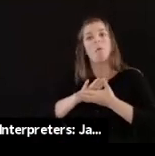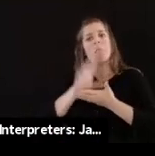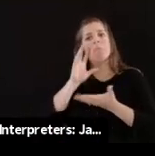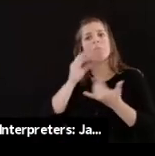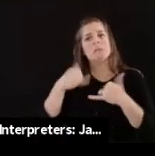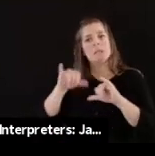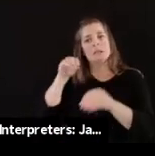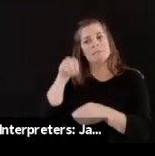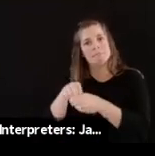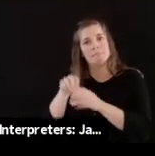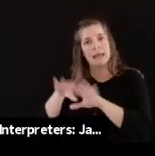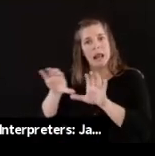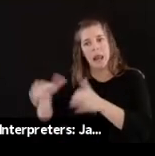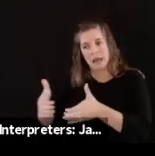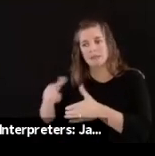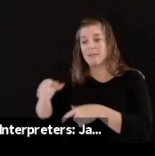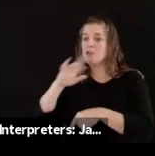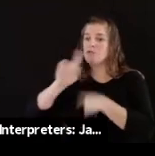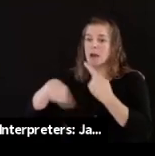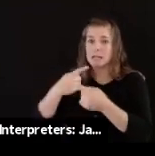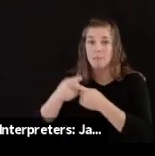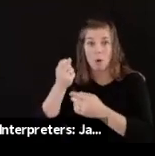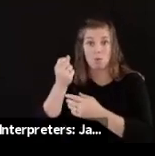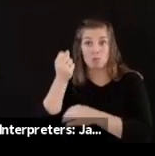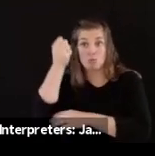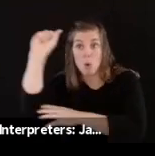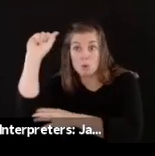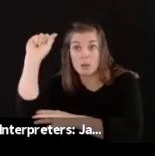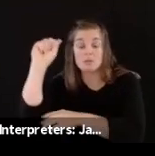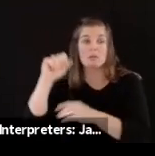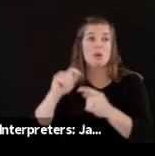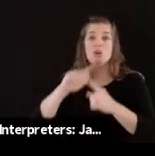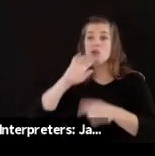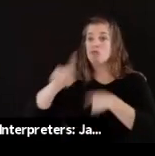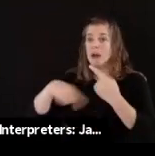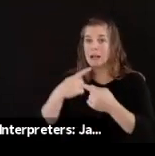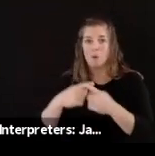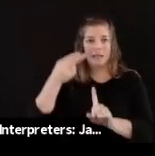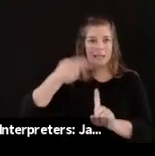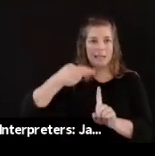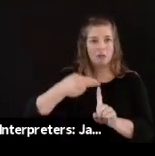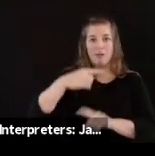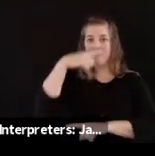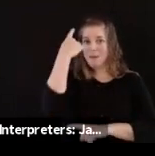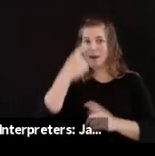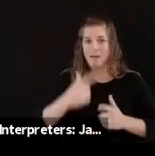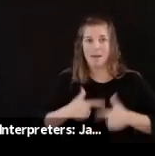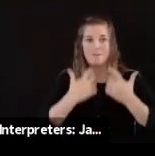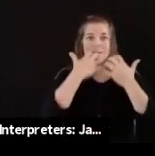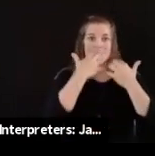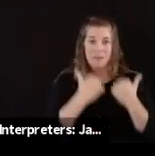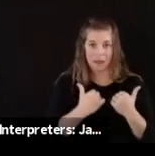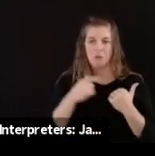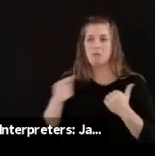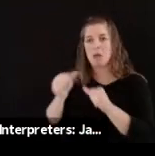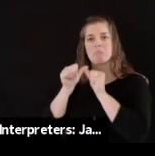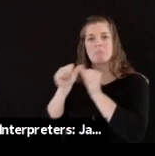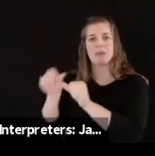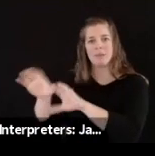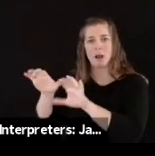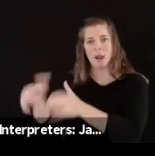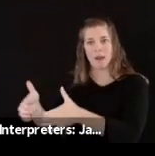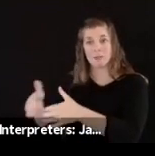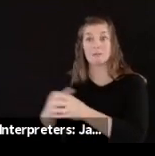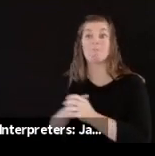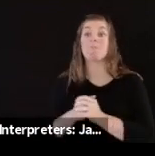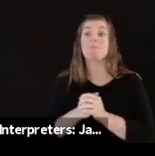They debated the merits of protest. They talked about the history of the Black Lives Matter movement, and they went on with classes as scheduled. And those who chose